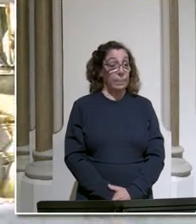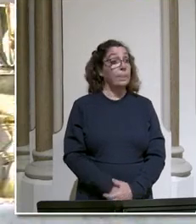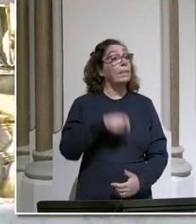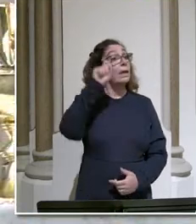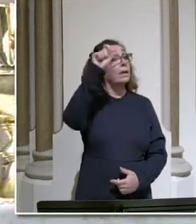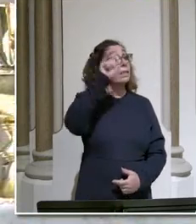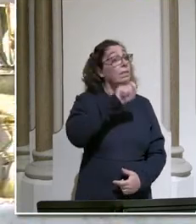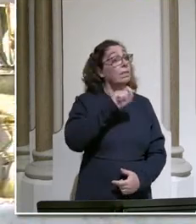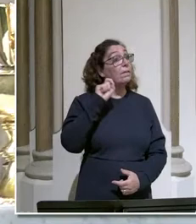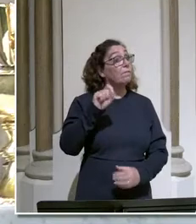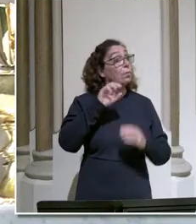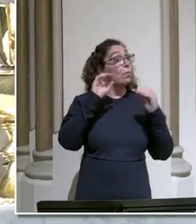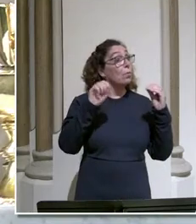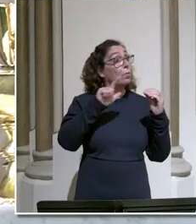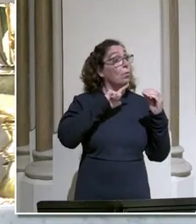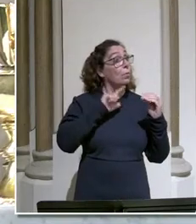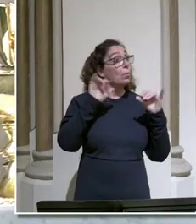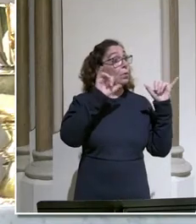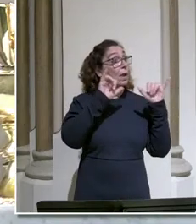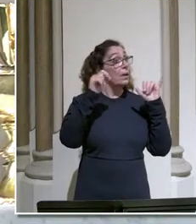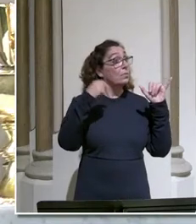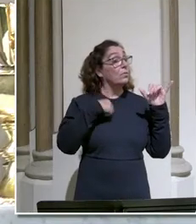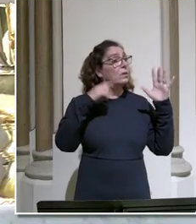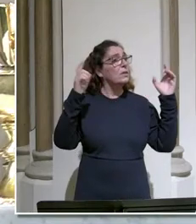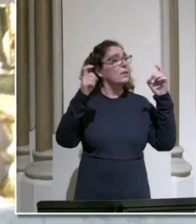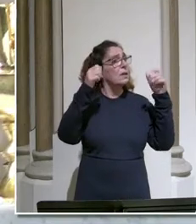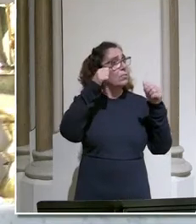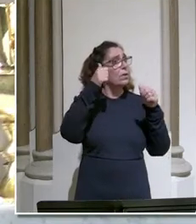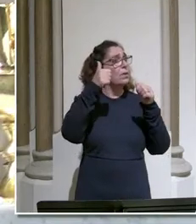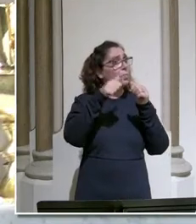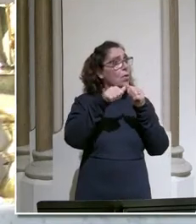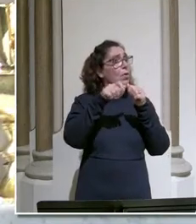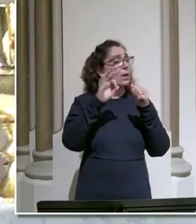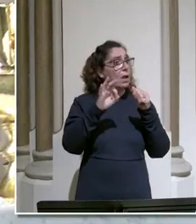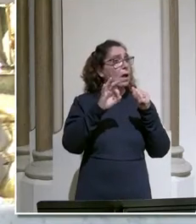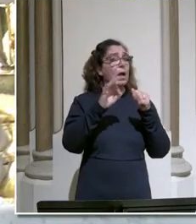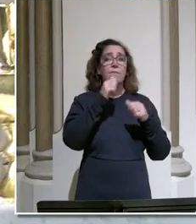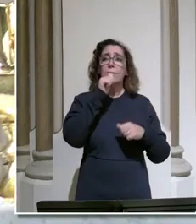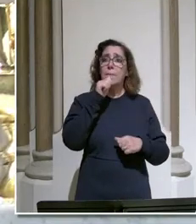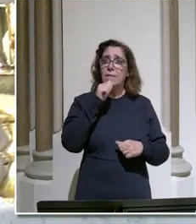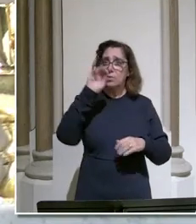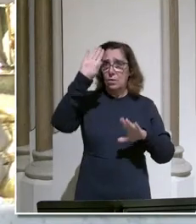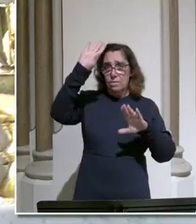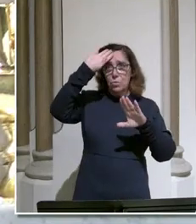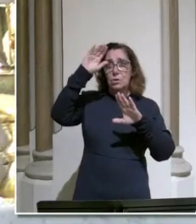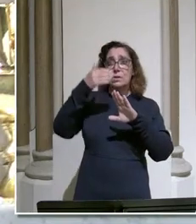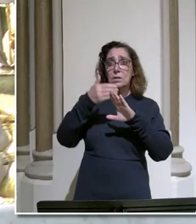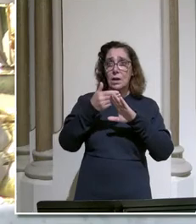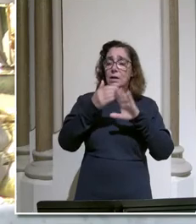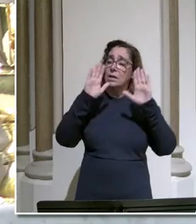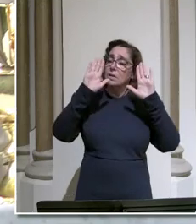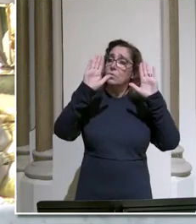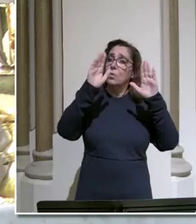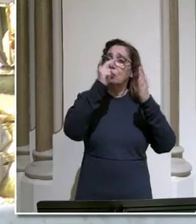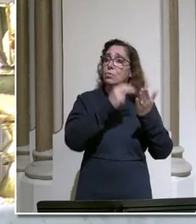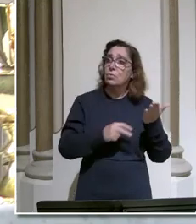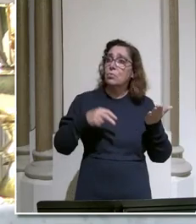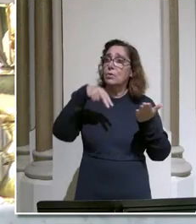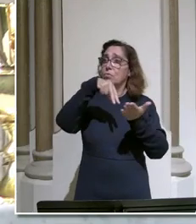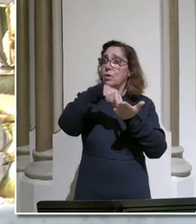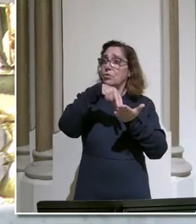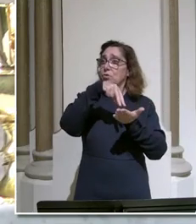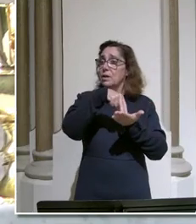Therefore, O Lord, as we celebrate the memorial of the saving passion of your Son, his wondrous resurrection